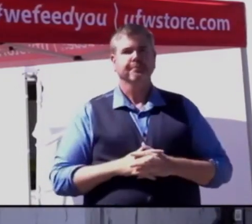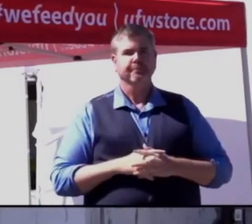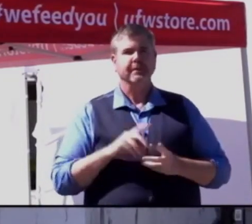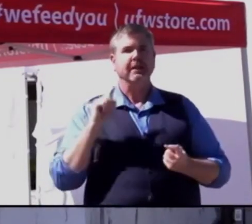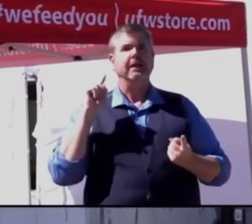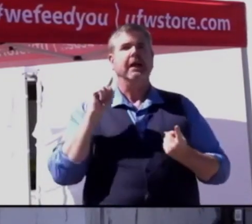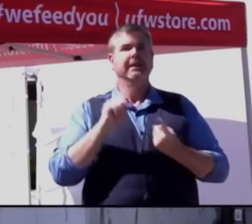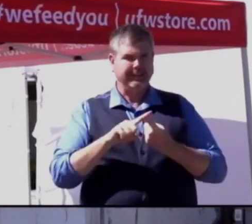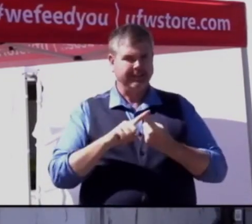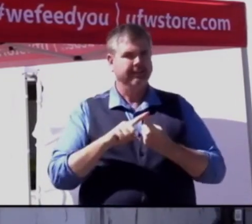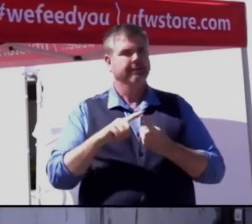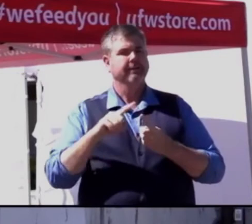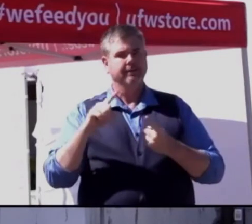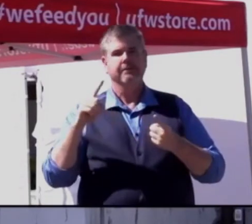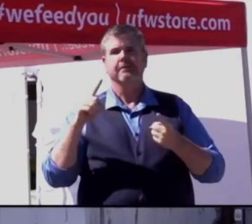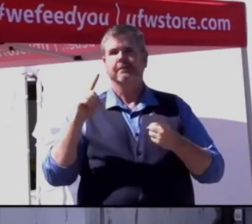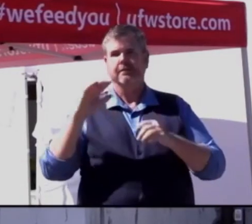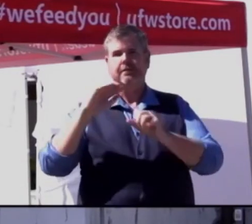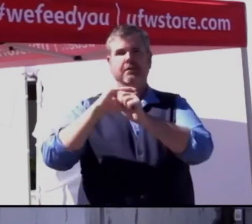go final question from KCBS.